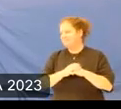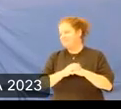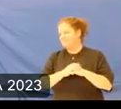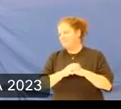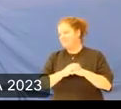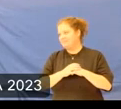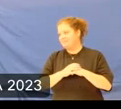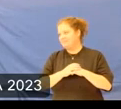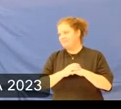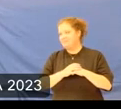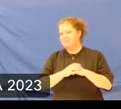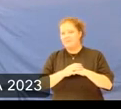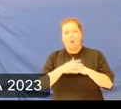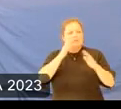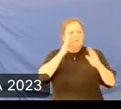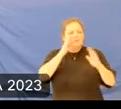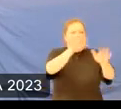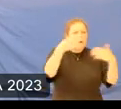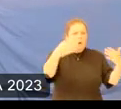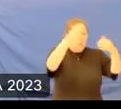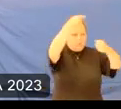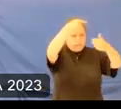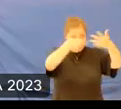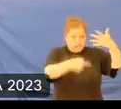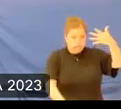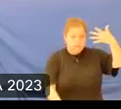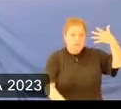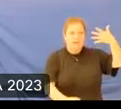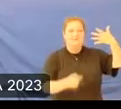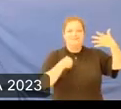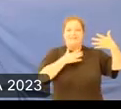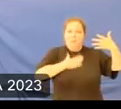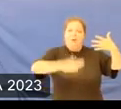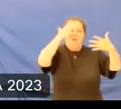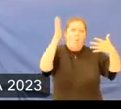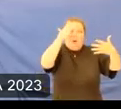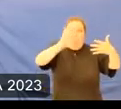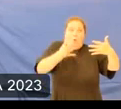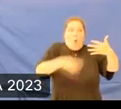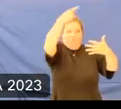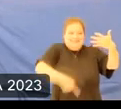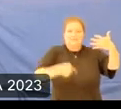the unknowns is as targets for future research.